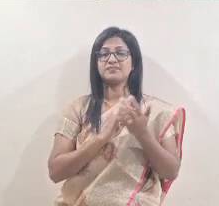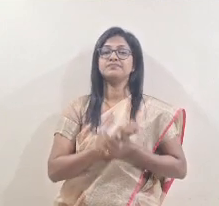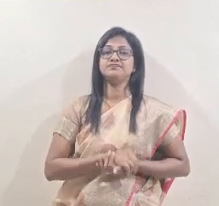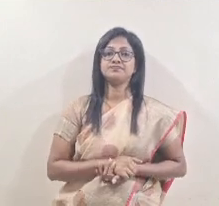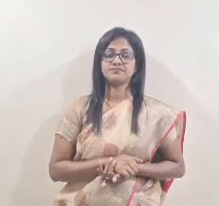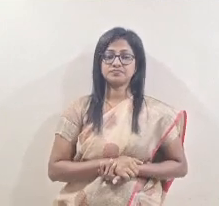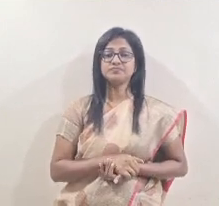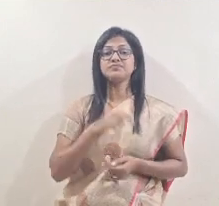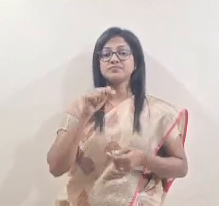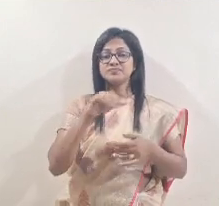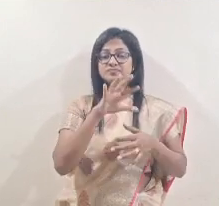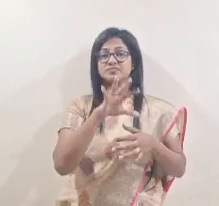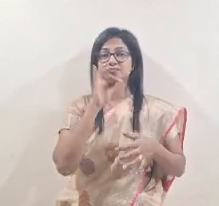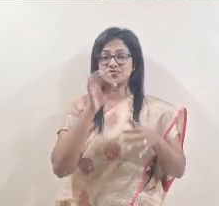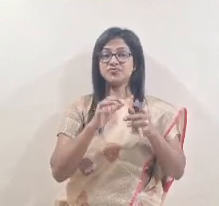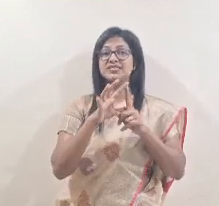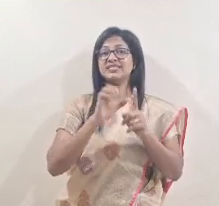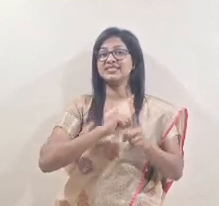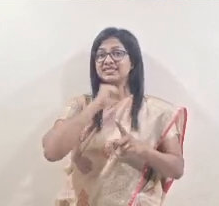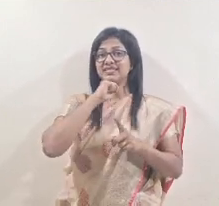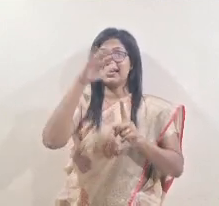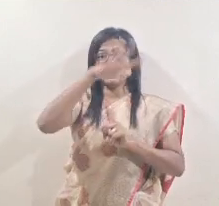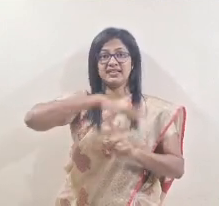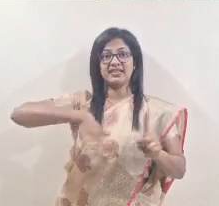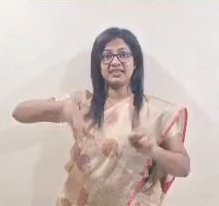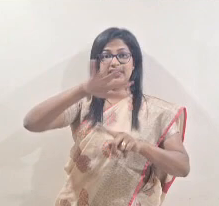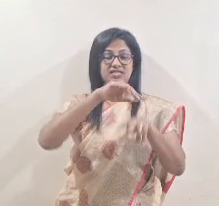So for this, we have chosen the Delhi as a study area